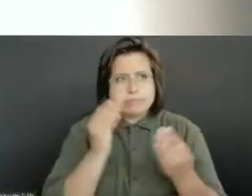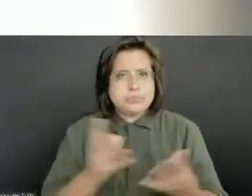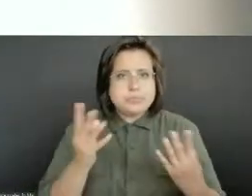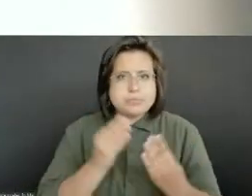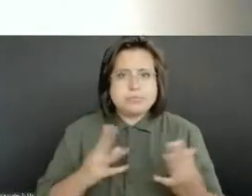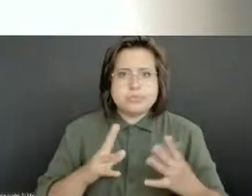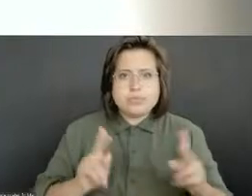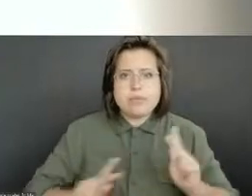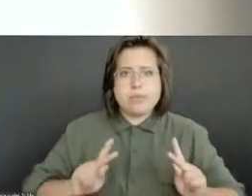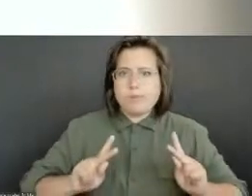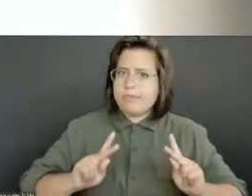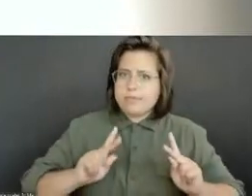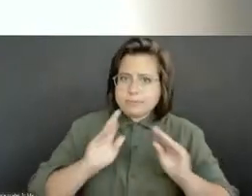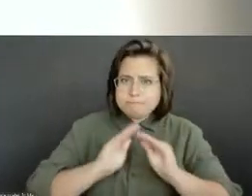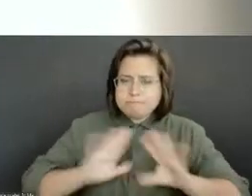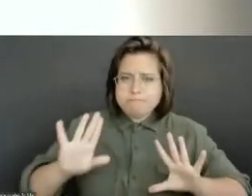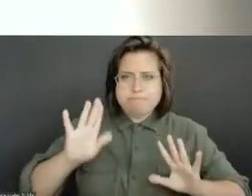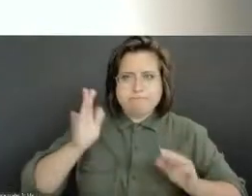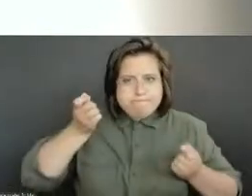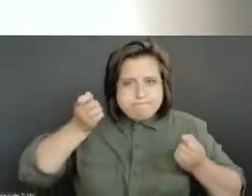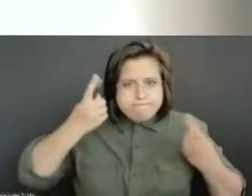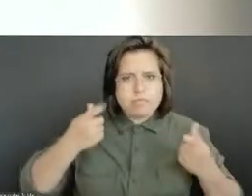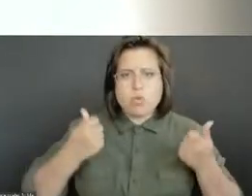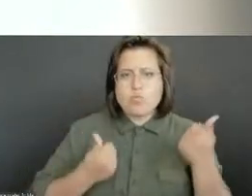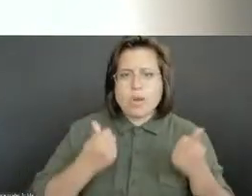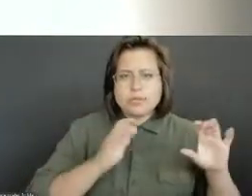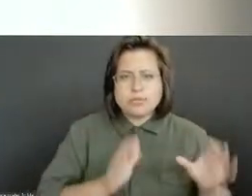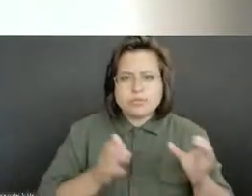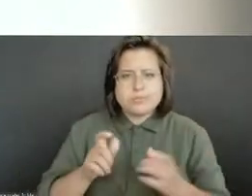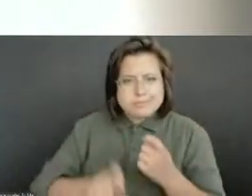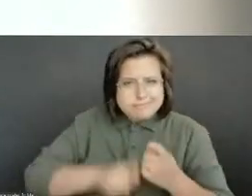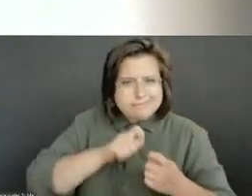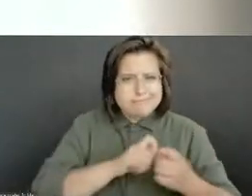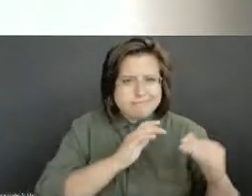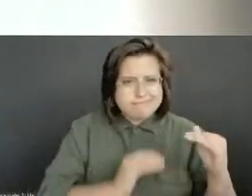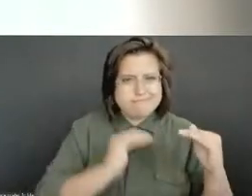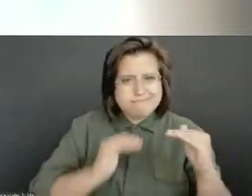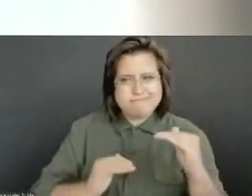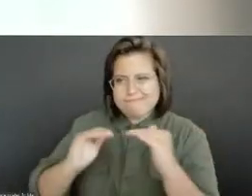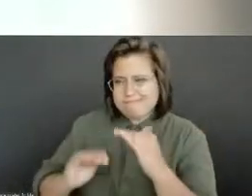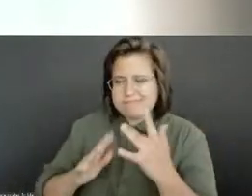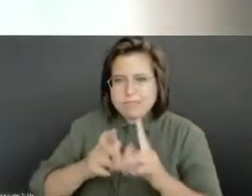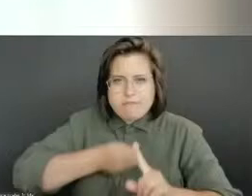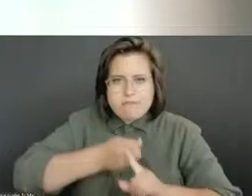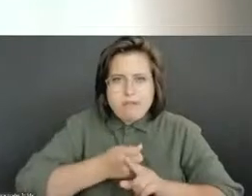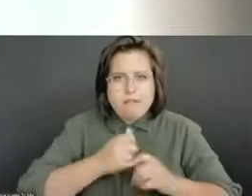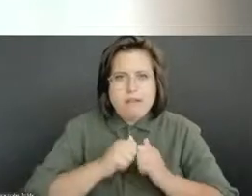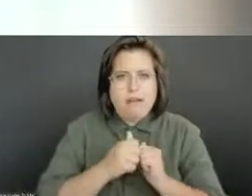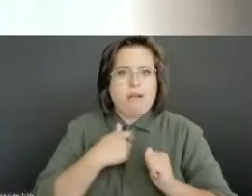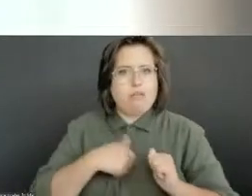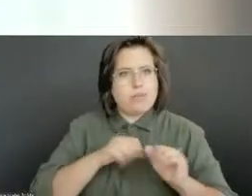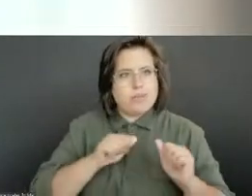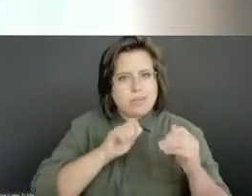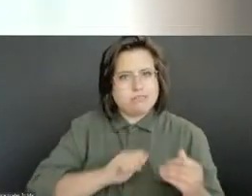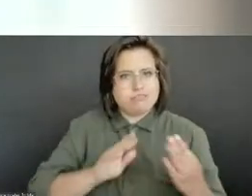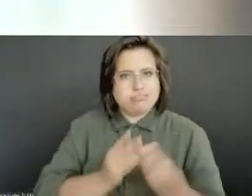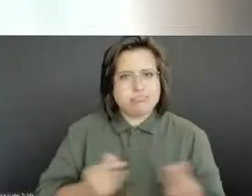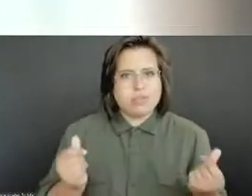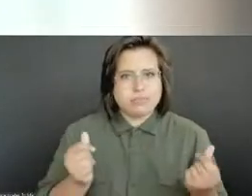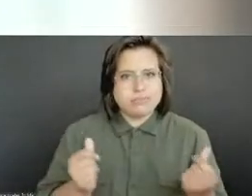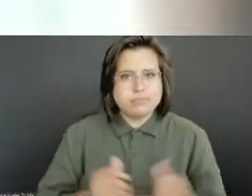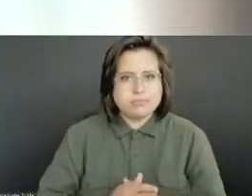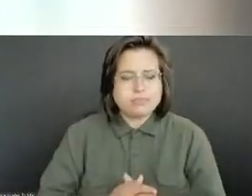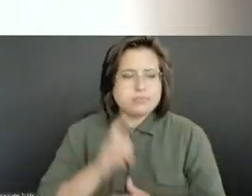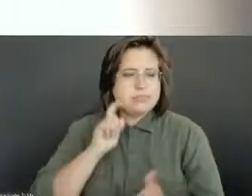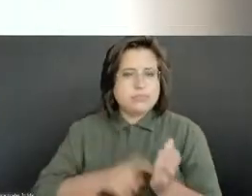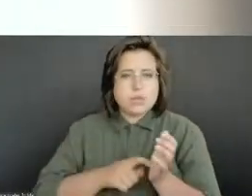clearer vision of what groups are disproportionately affected around us and how we can act. You will see easily on this